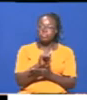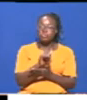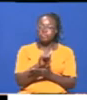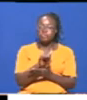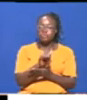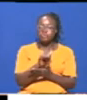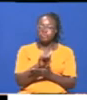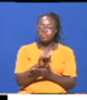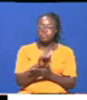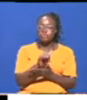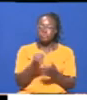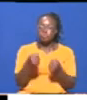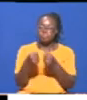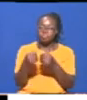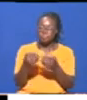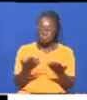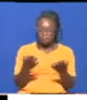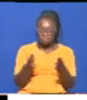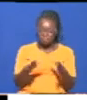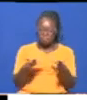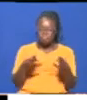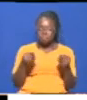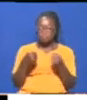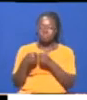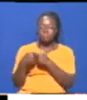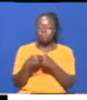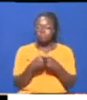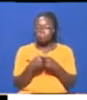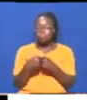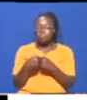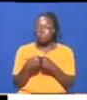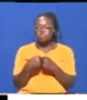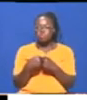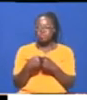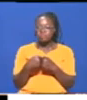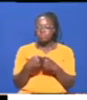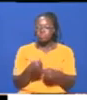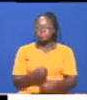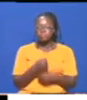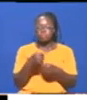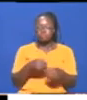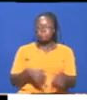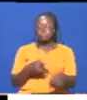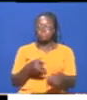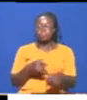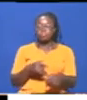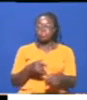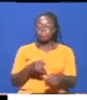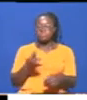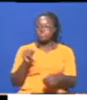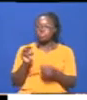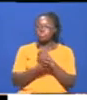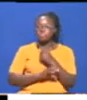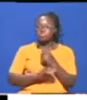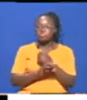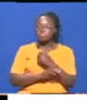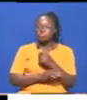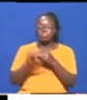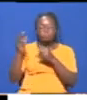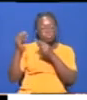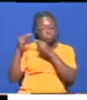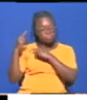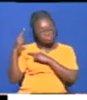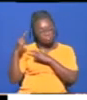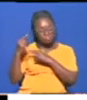This is the challenge that we accepted, that, and we strongly feel that no country can be, you know, dependent only on